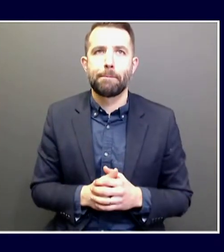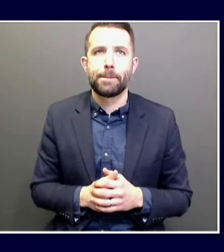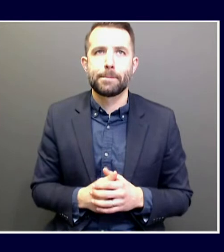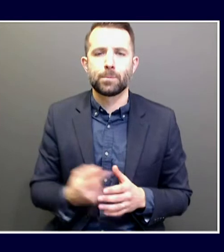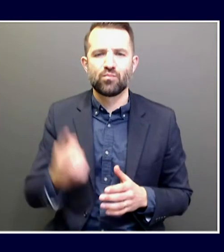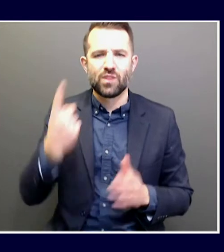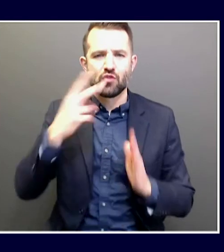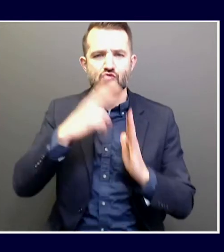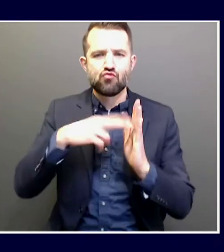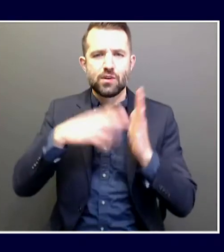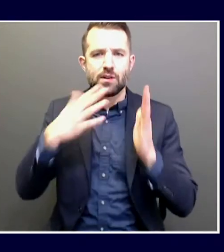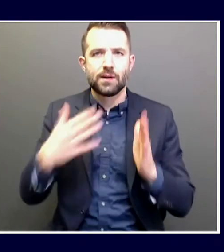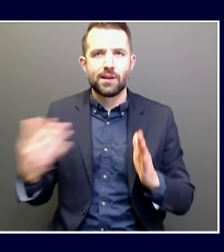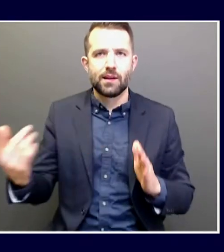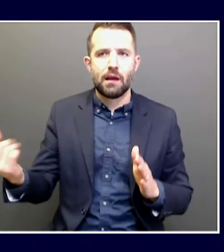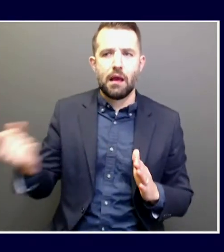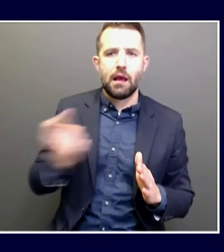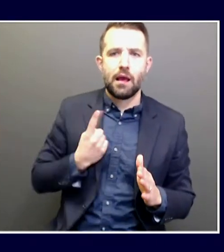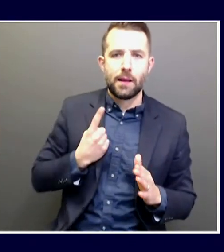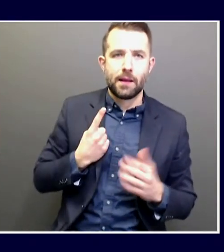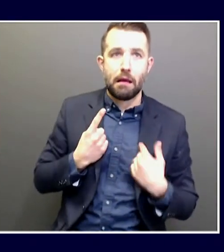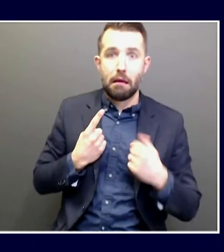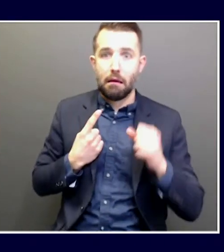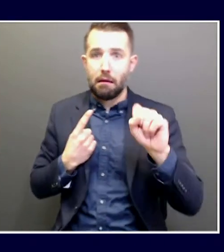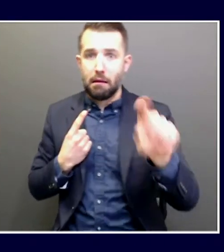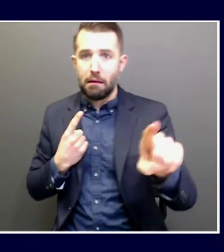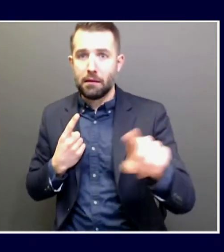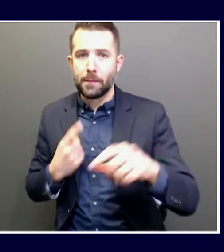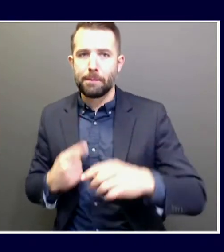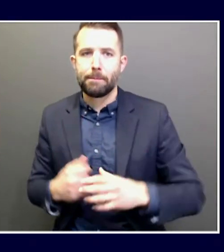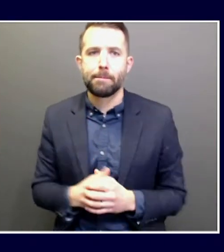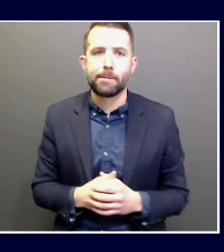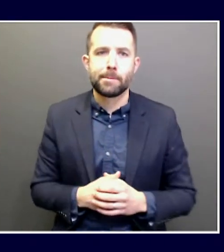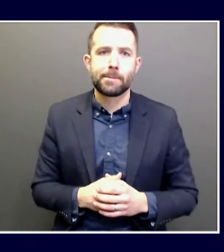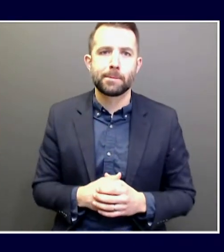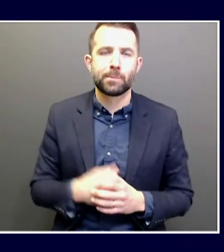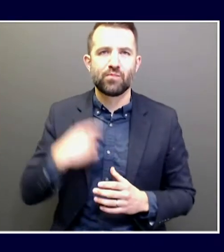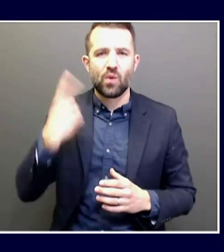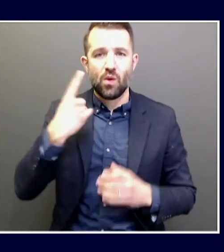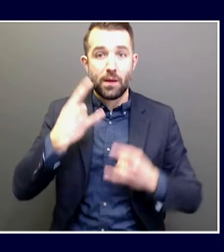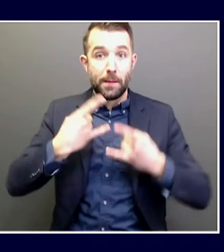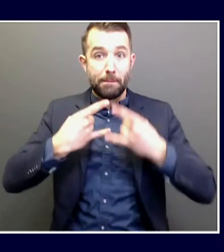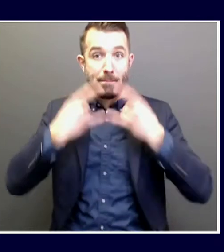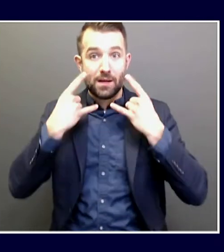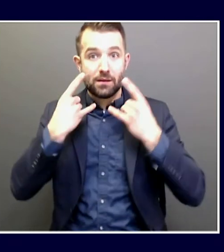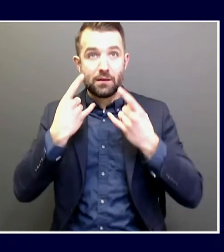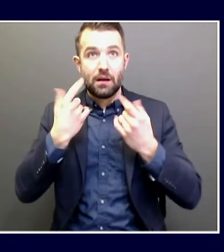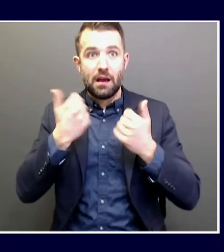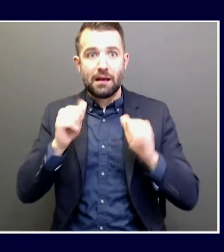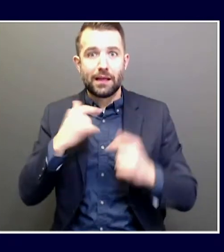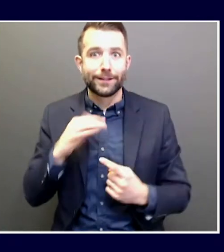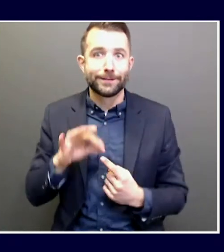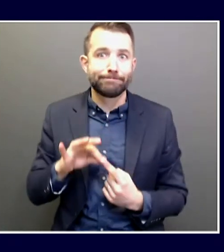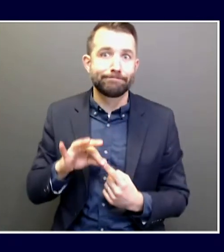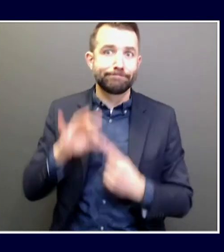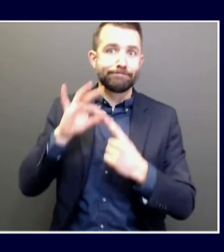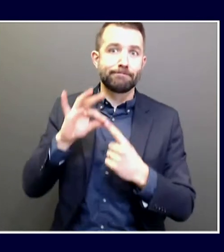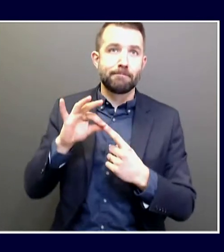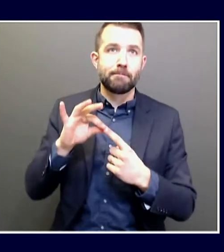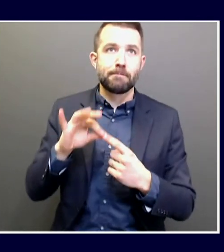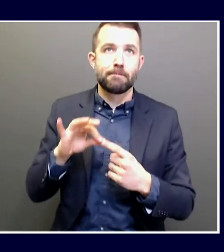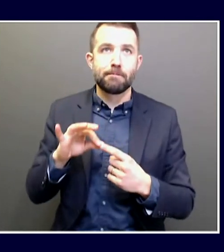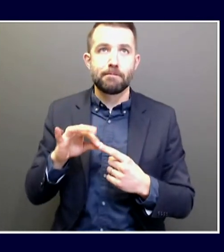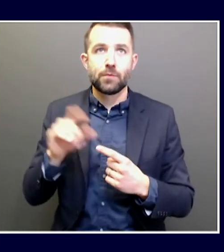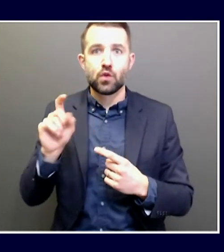Is there anything special that folks should look for regarding surgical masks to know that it's going to get the job done? And